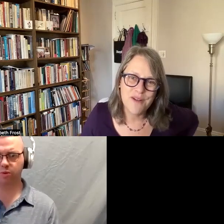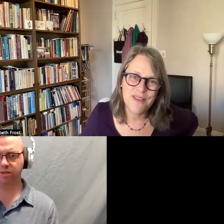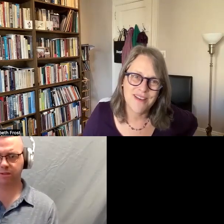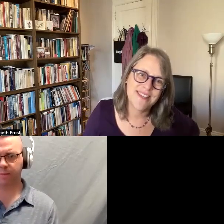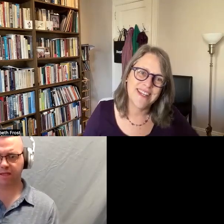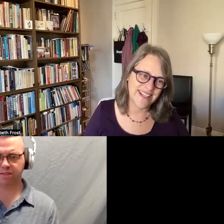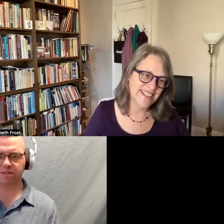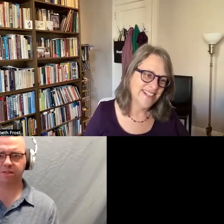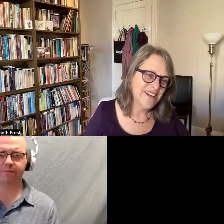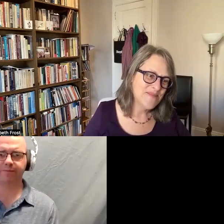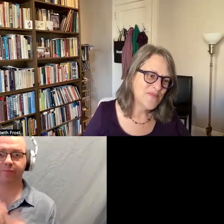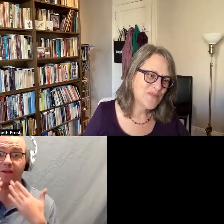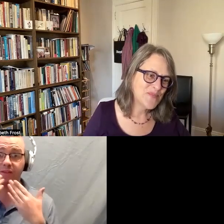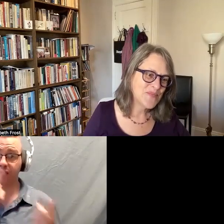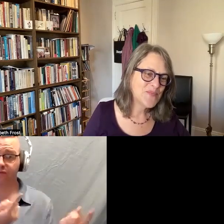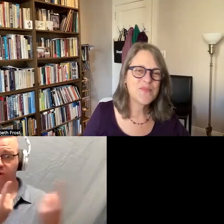Simon, for being with us today.